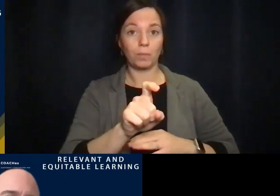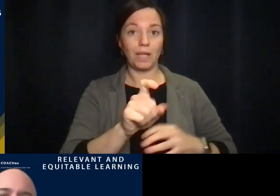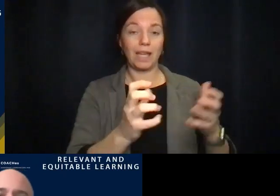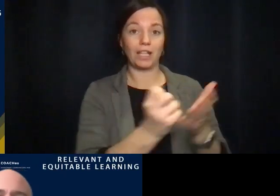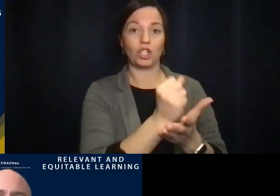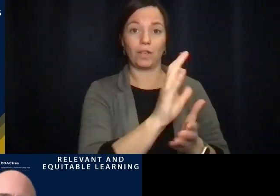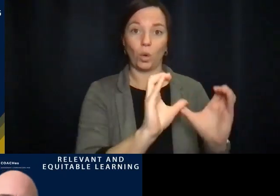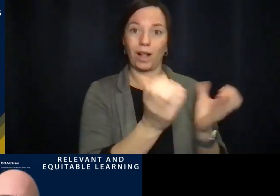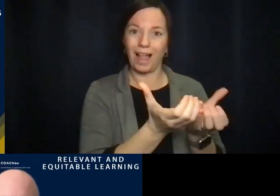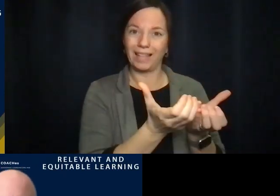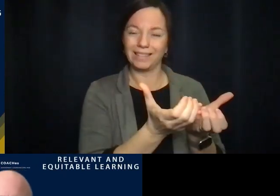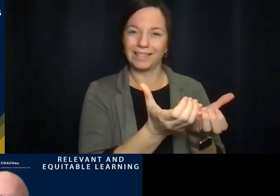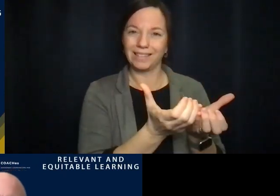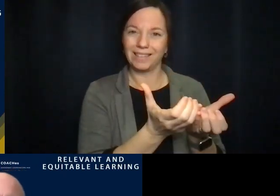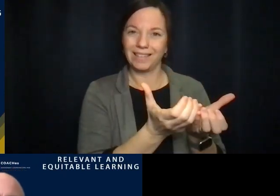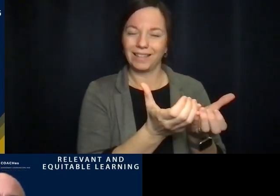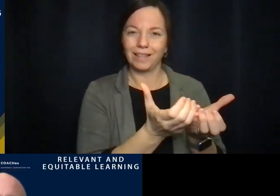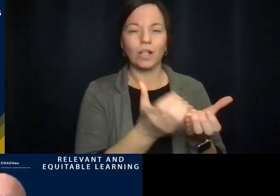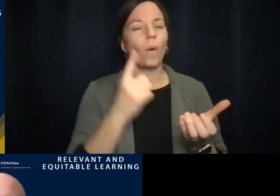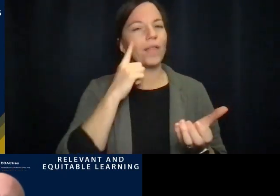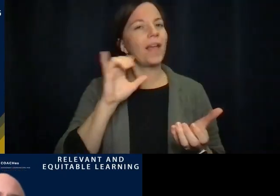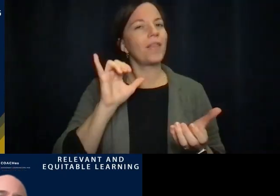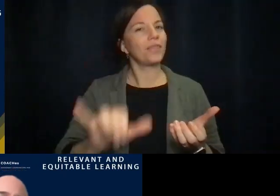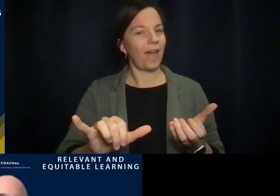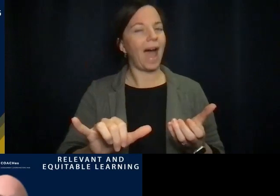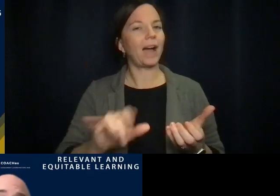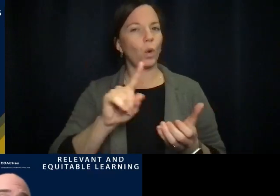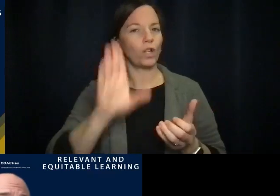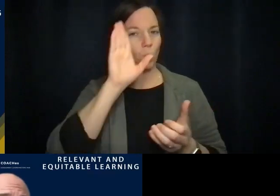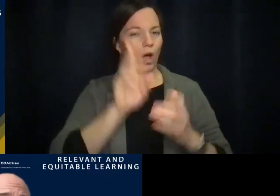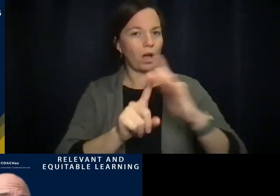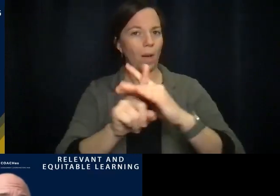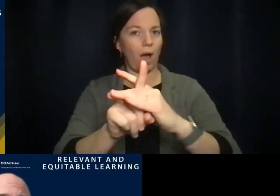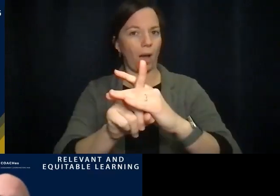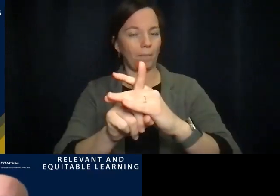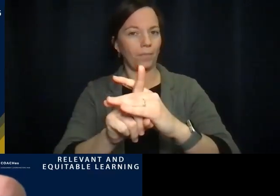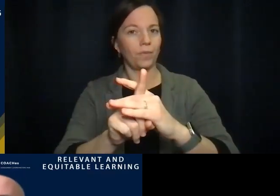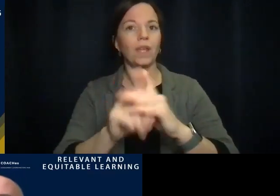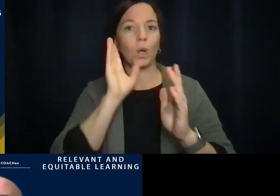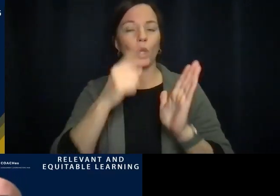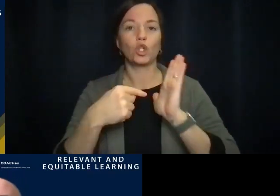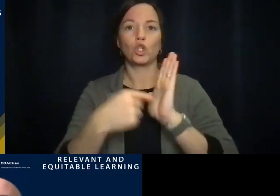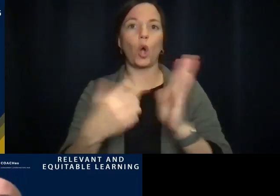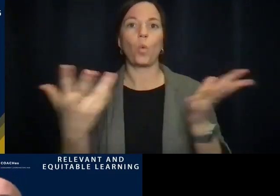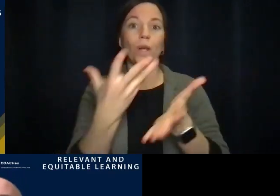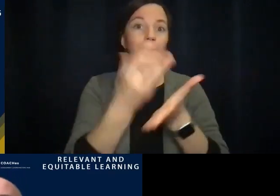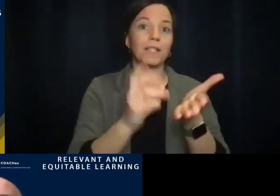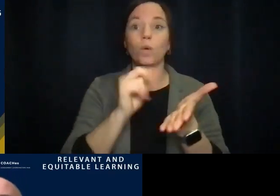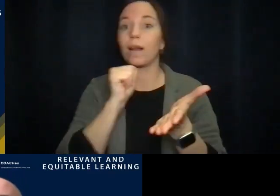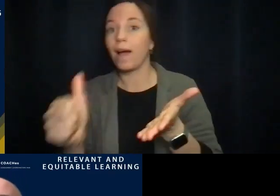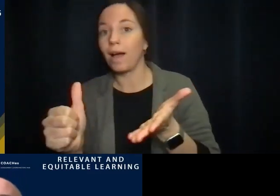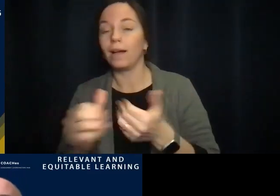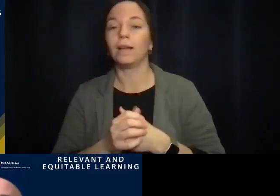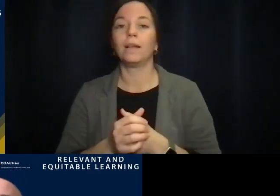your course? Right. And I think those are some questions that may come up with consistencies or inconsistencies. I think other areas